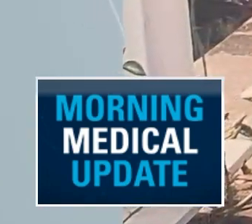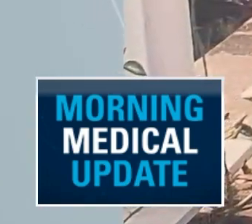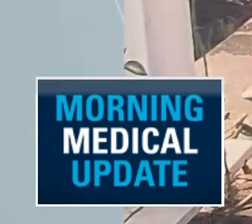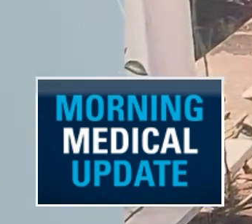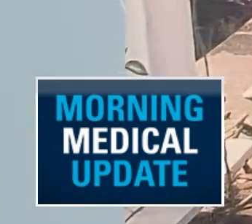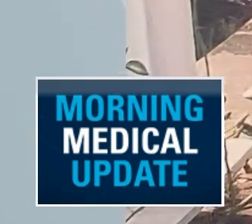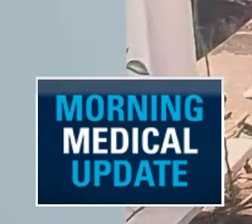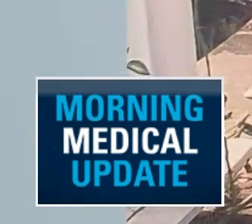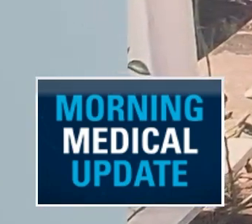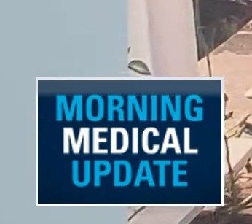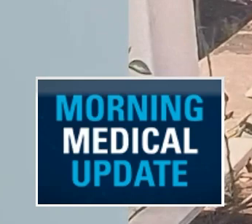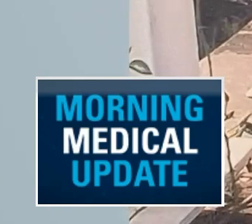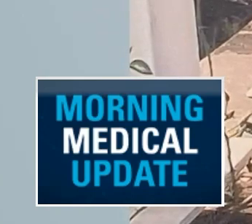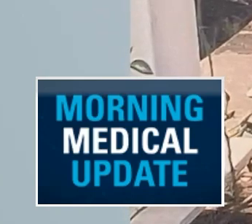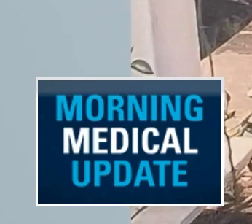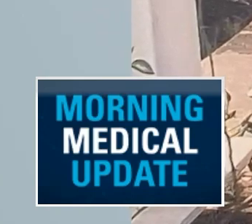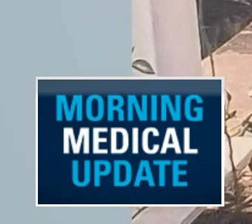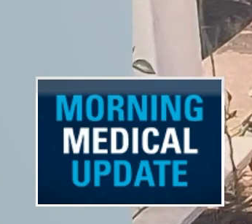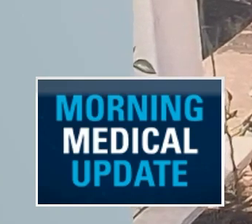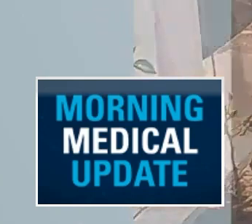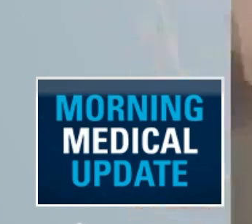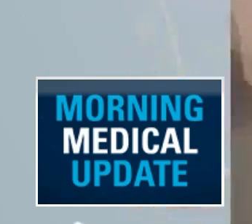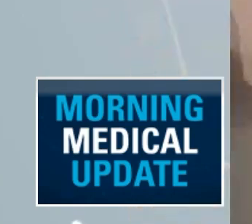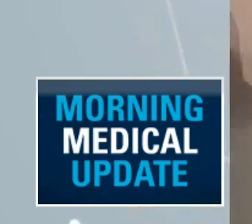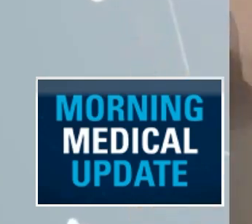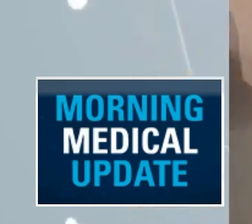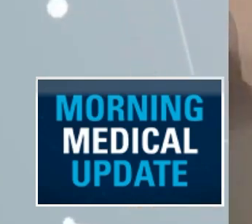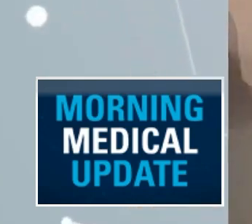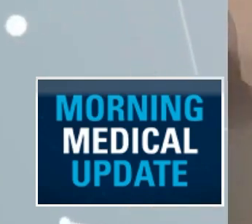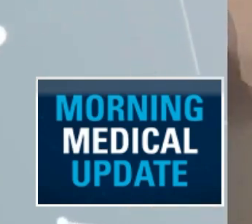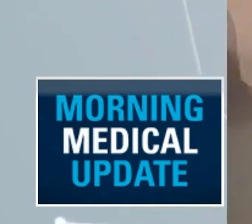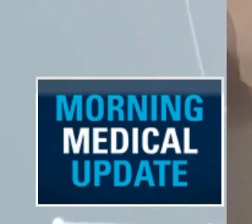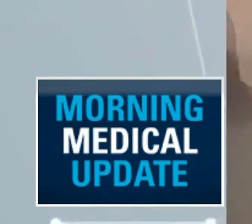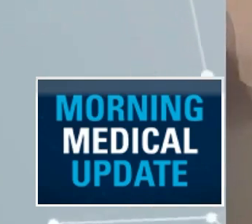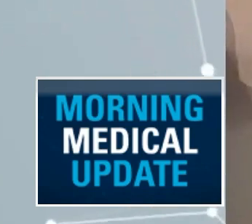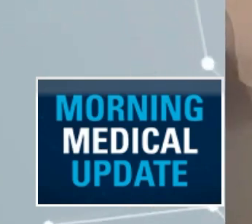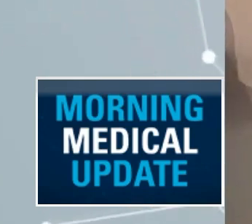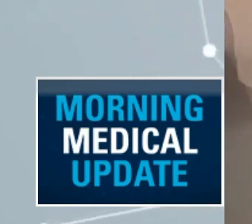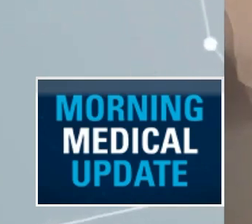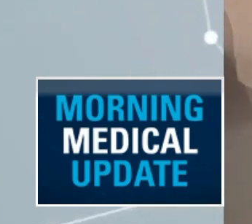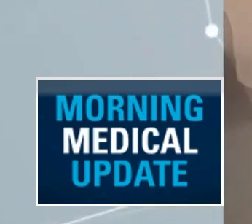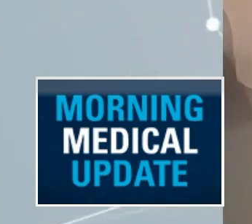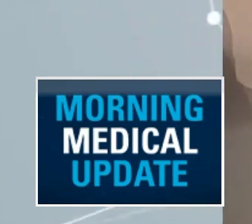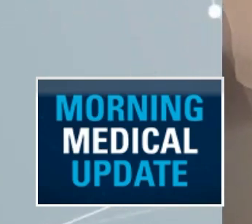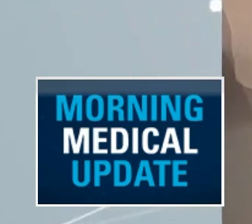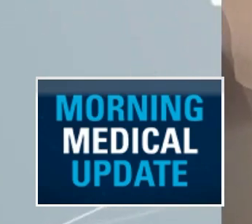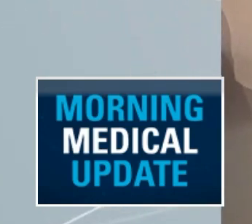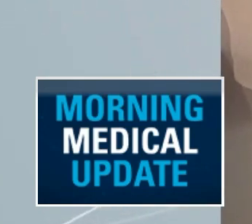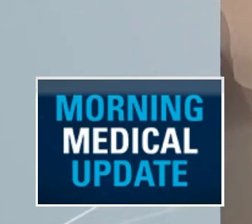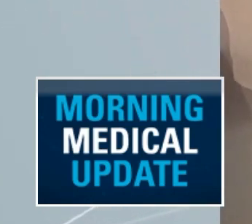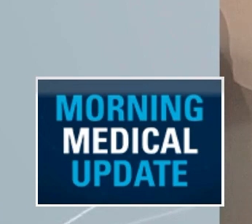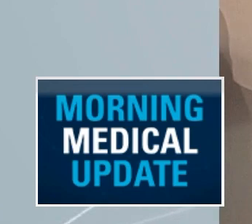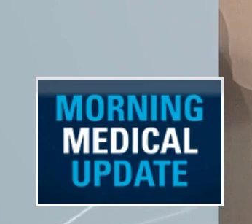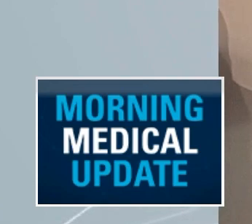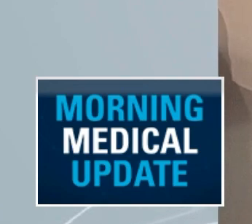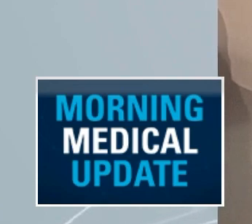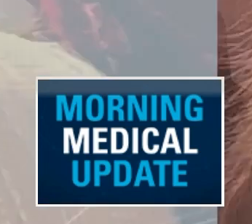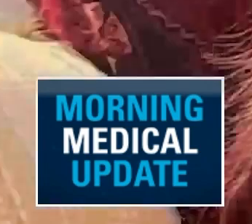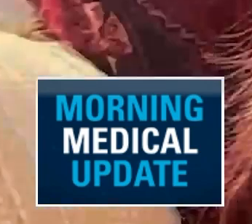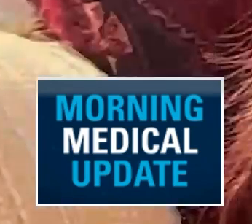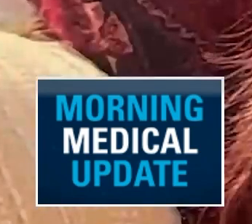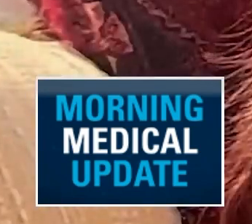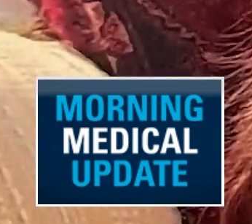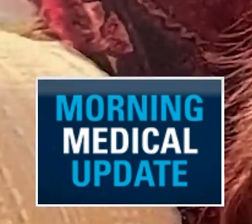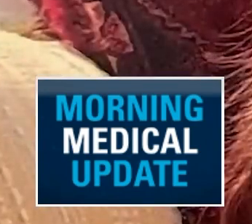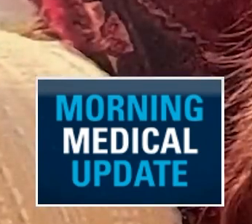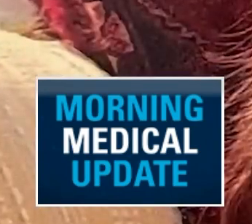little 5-year-old Natalia. Was there any special care or concerns surrounding your pregnancy when it came to epilepsy? What were doctors